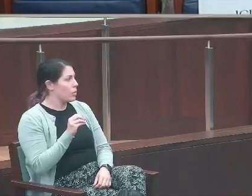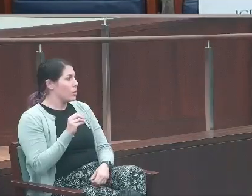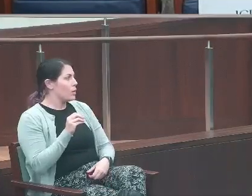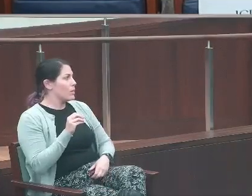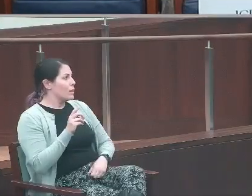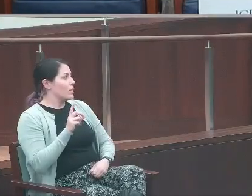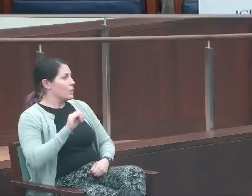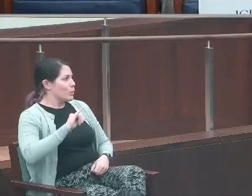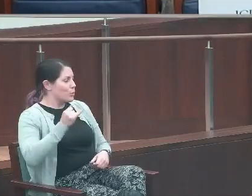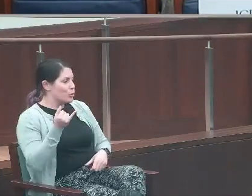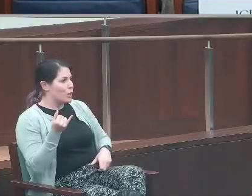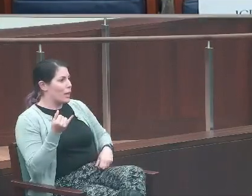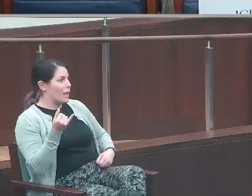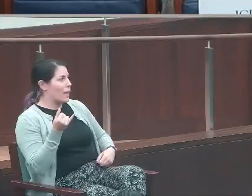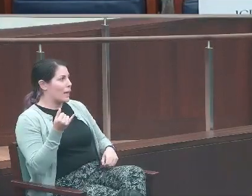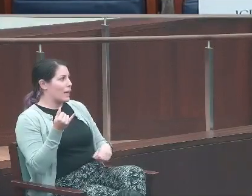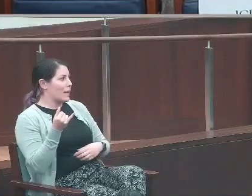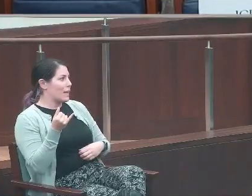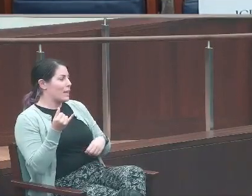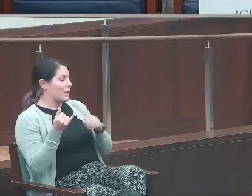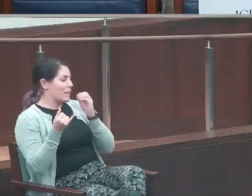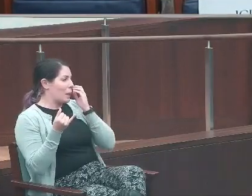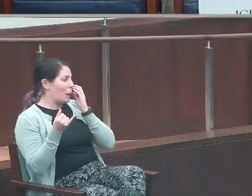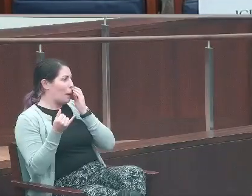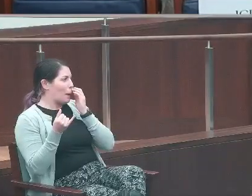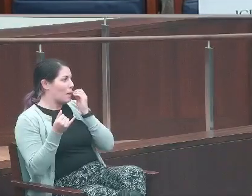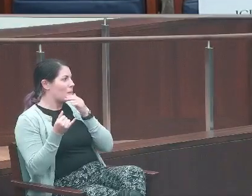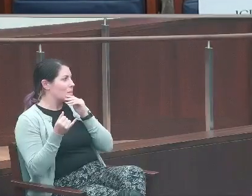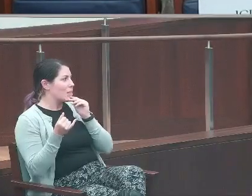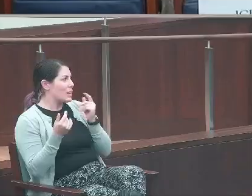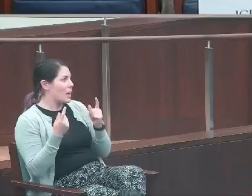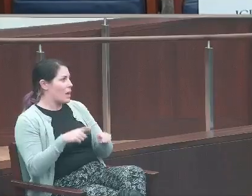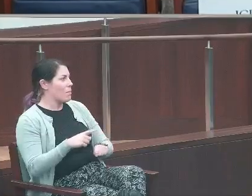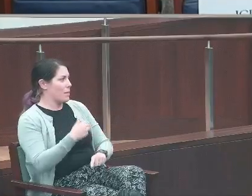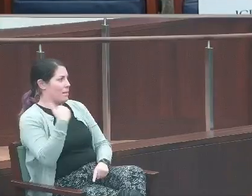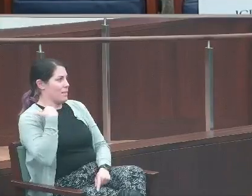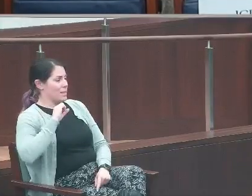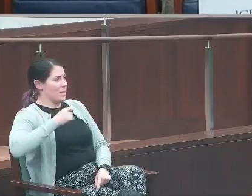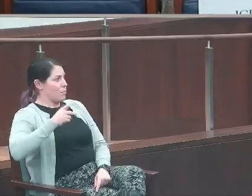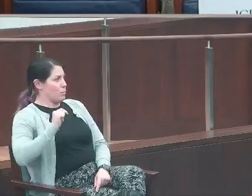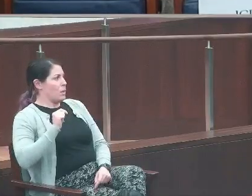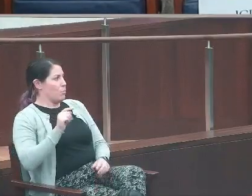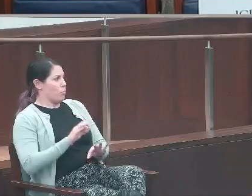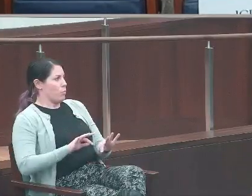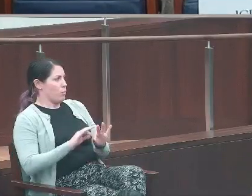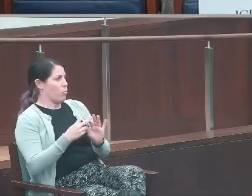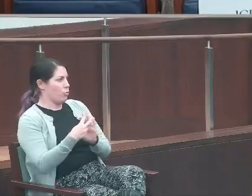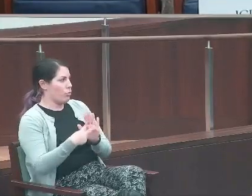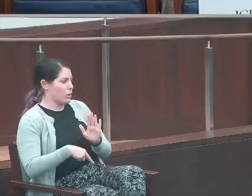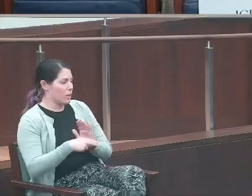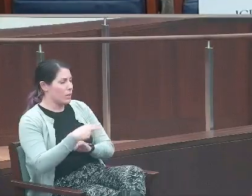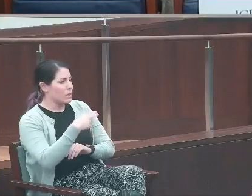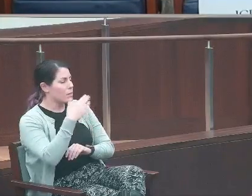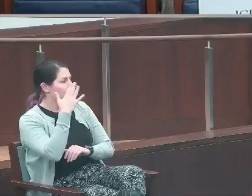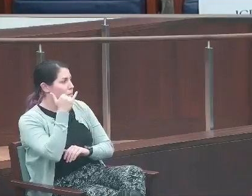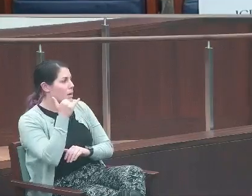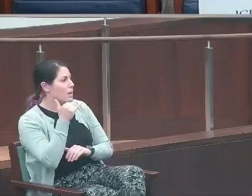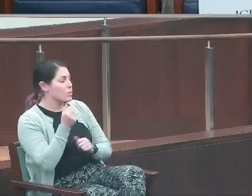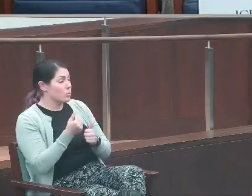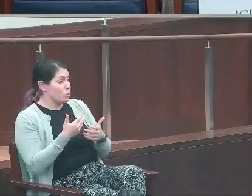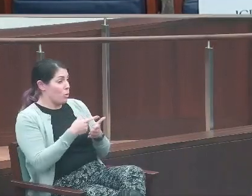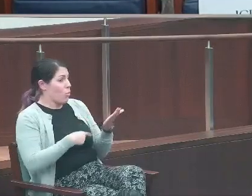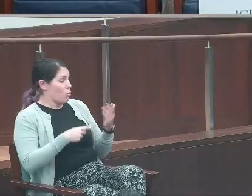DOJ indictment that folks can read from, I think, September. It's worth really reading it because it's a reminder that so much of what we're